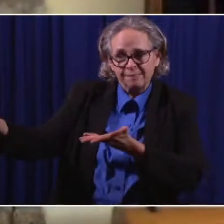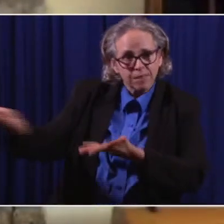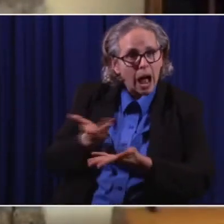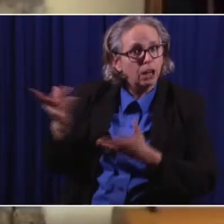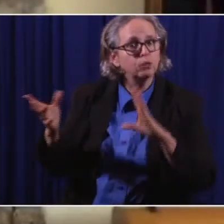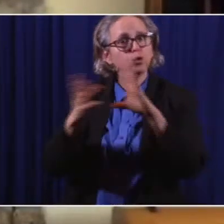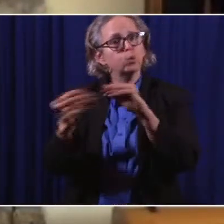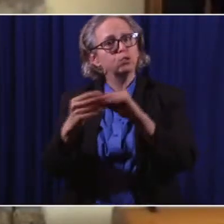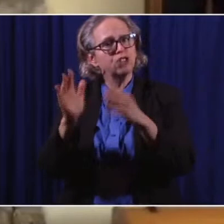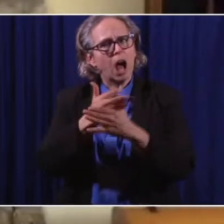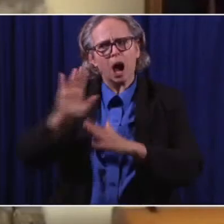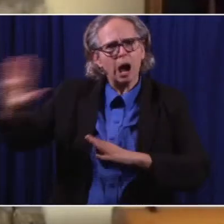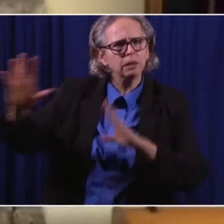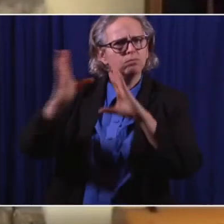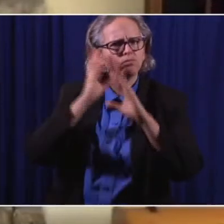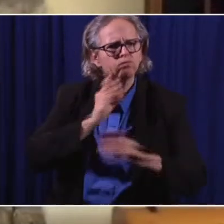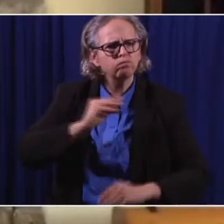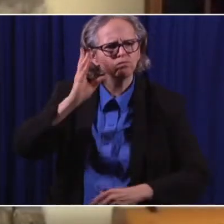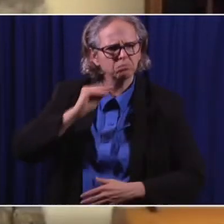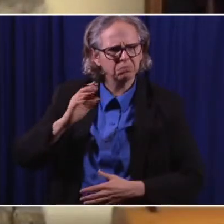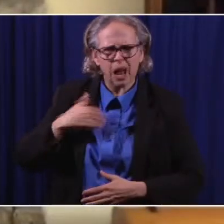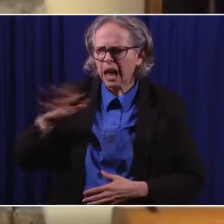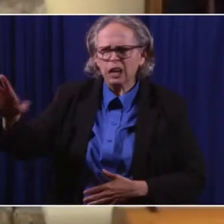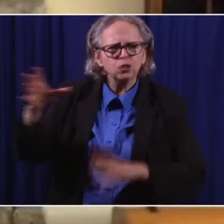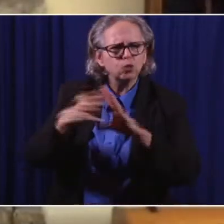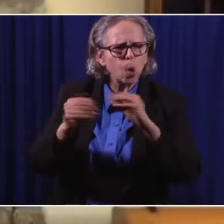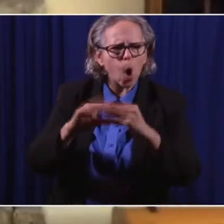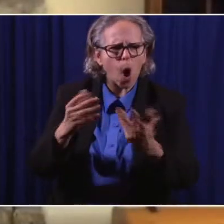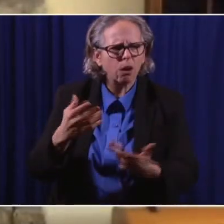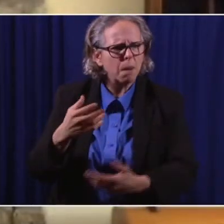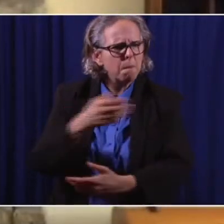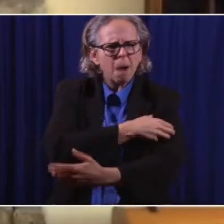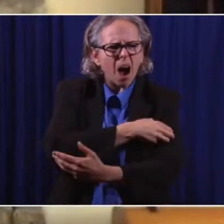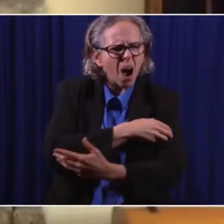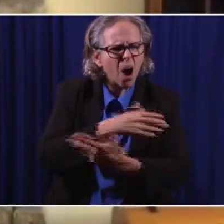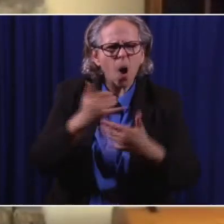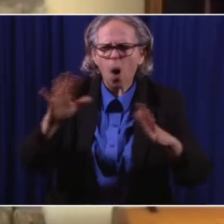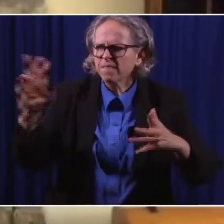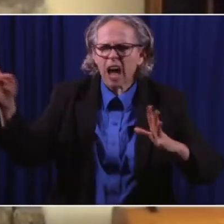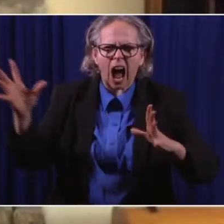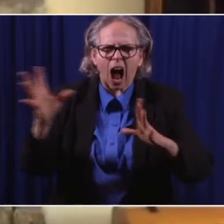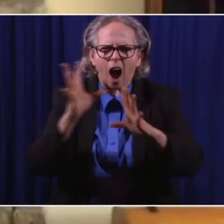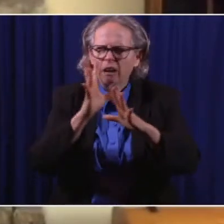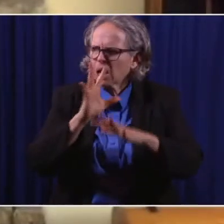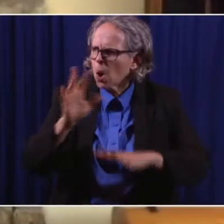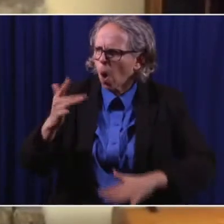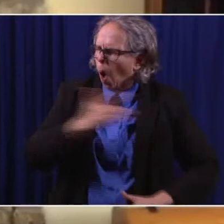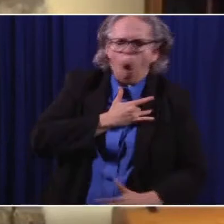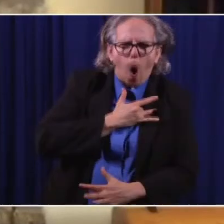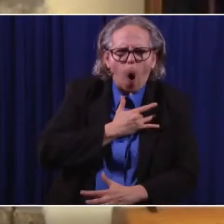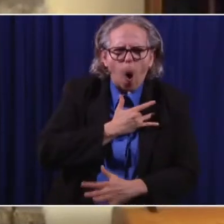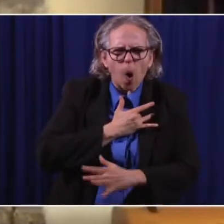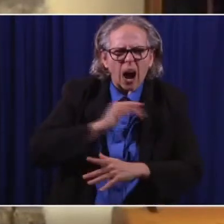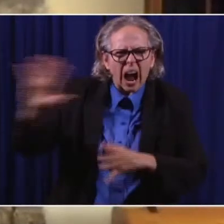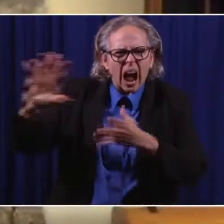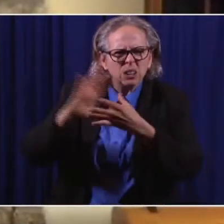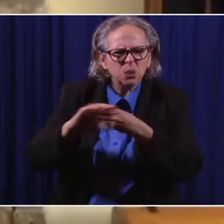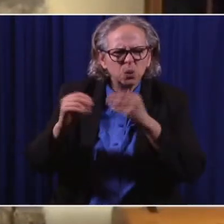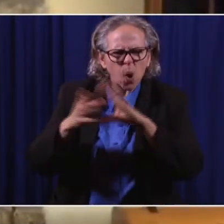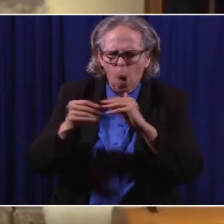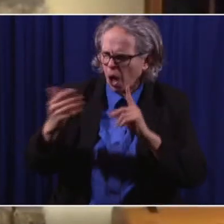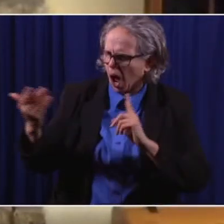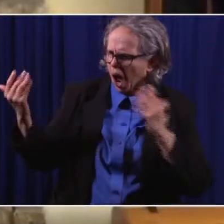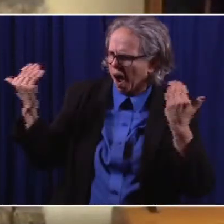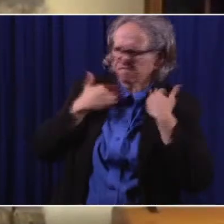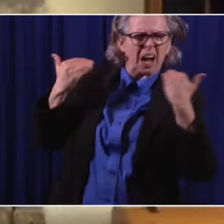just found his story to be a compelling story. When I read it, when I first heard him on TV, then I read the op-ed, I just thought it was